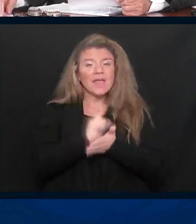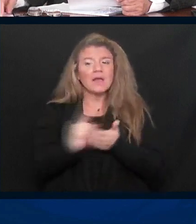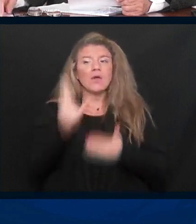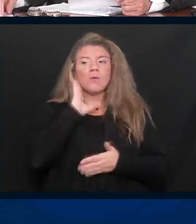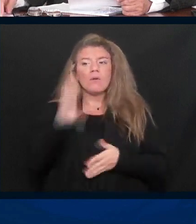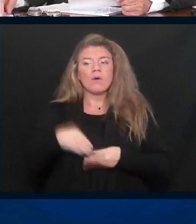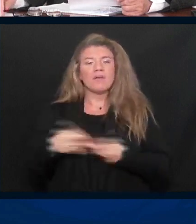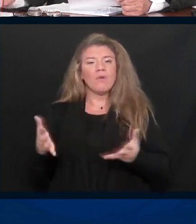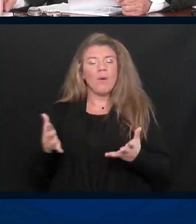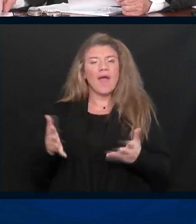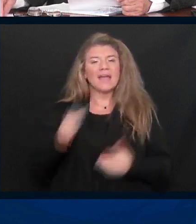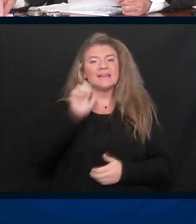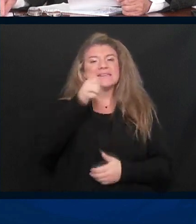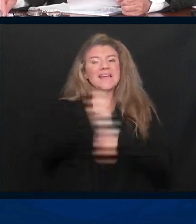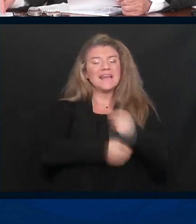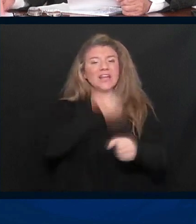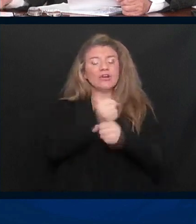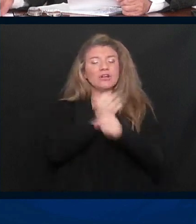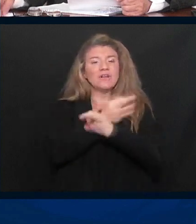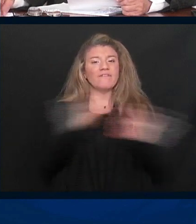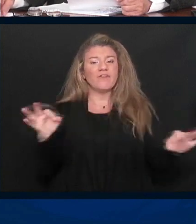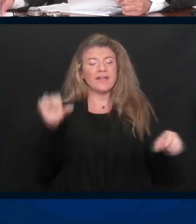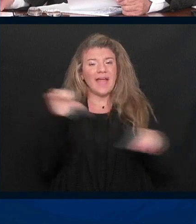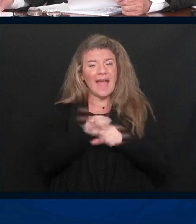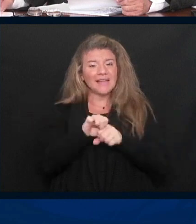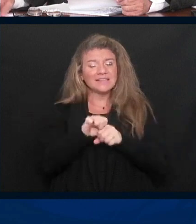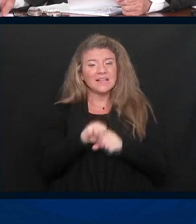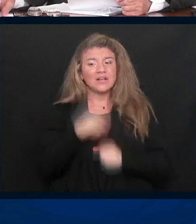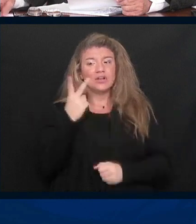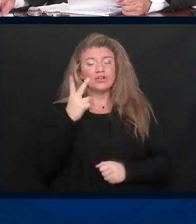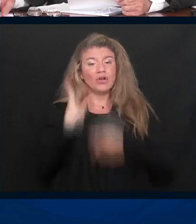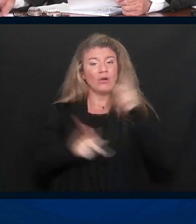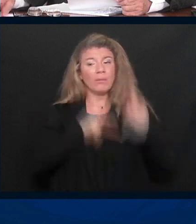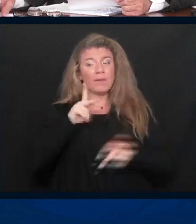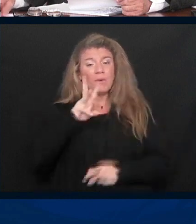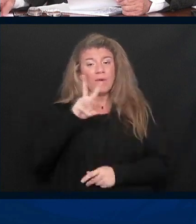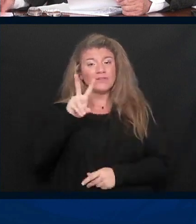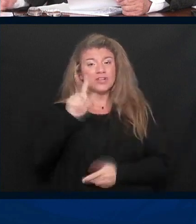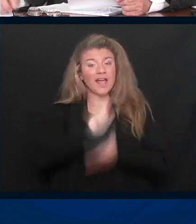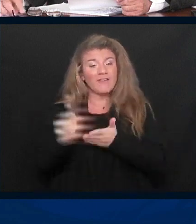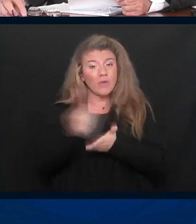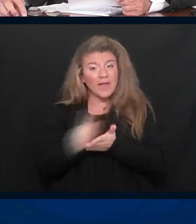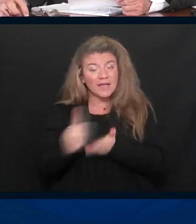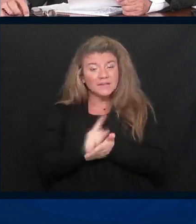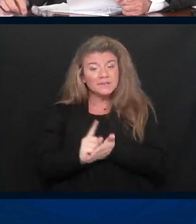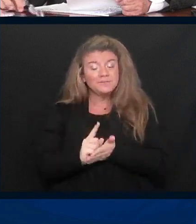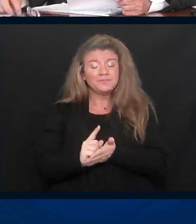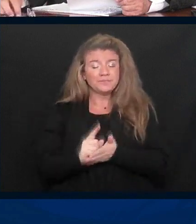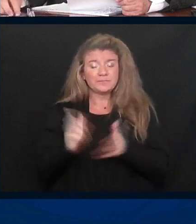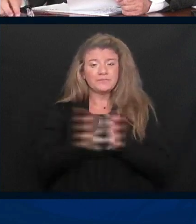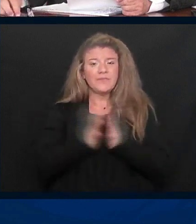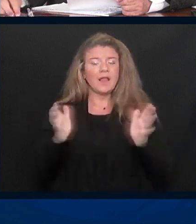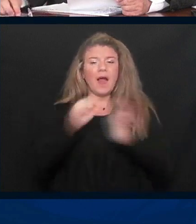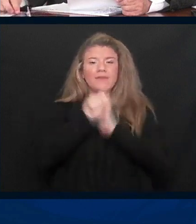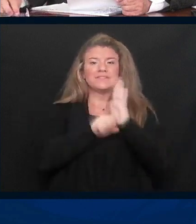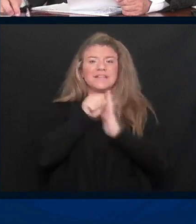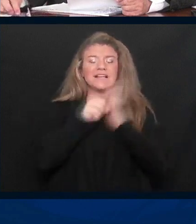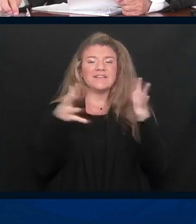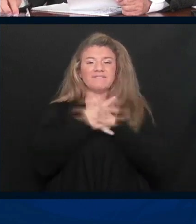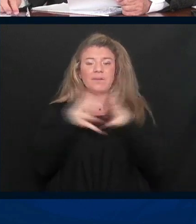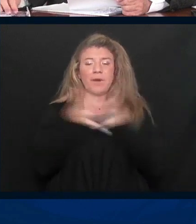away 10 years of free gas to 2 people in West Virginia every week, and a whole bunch of season football